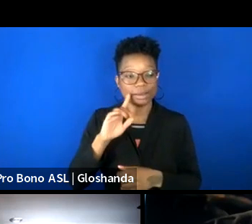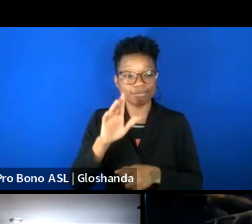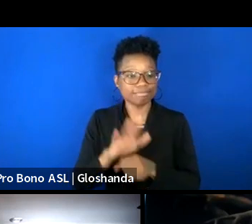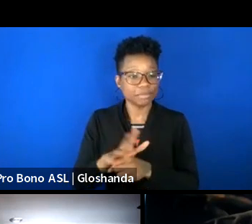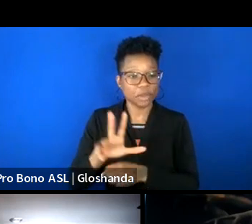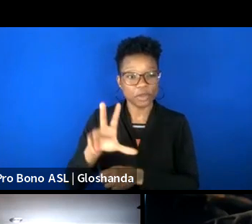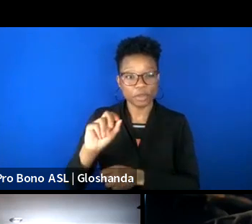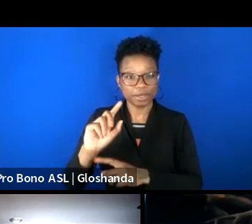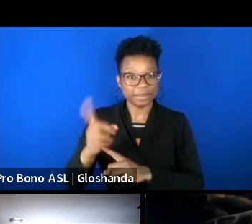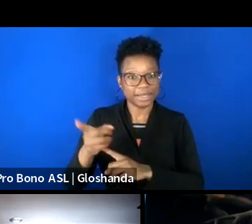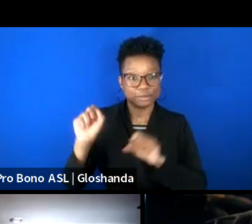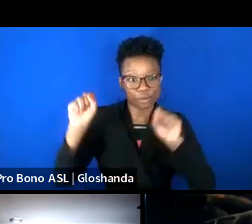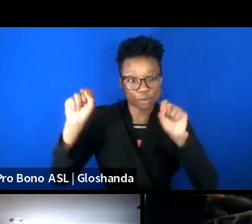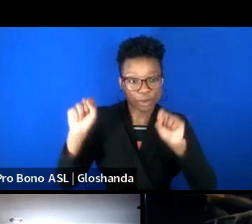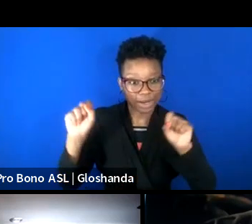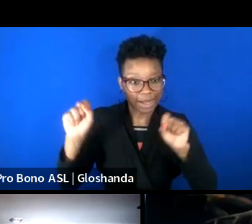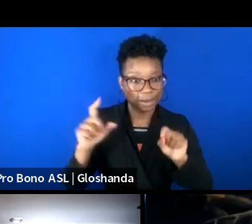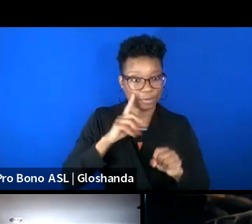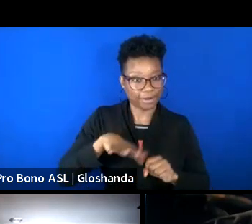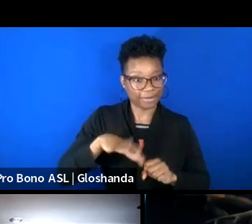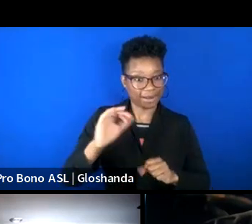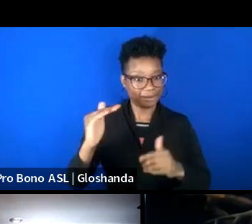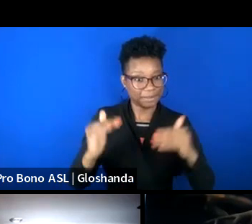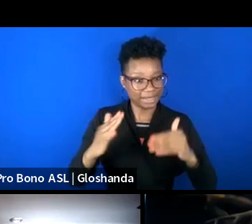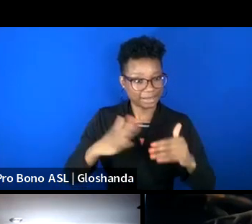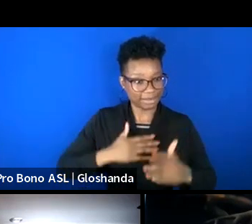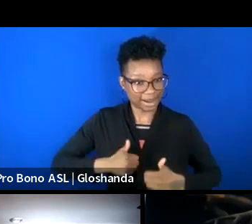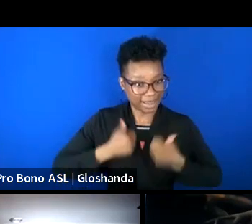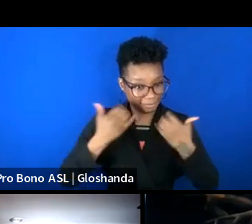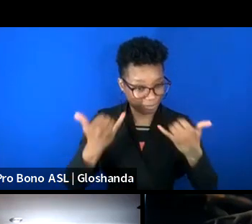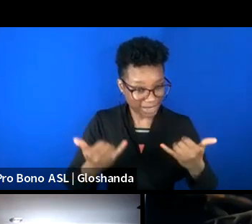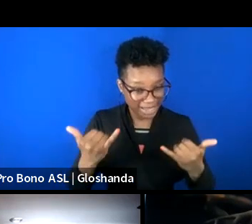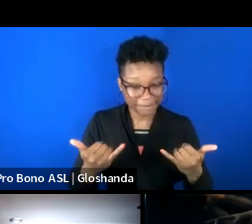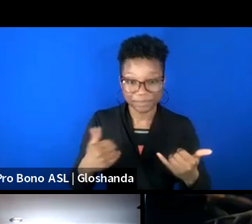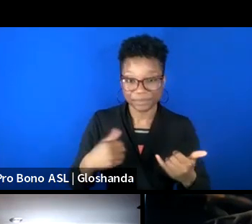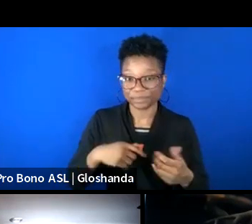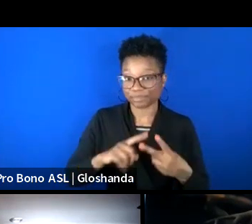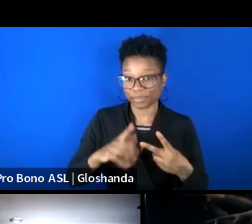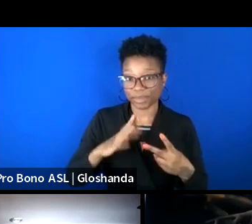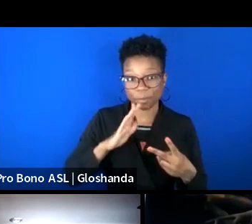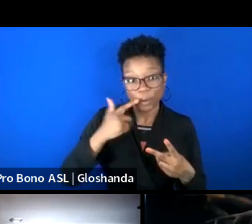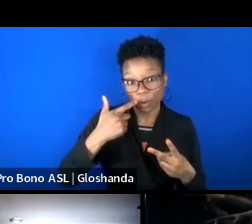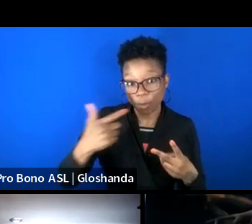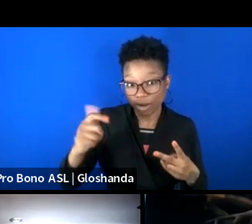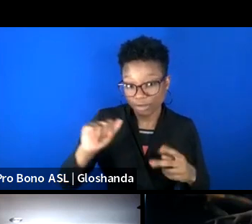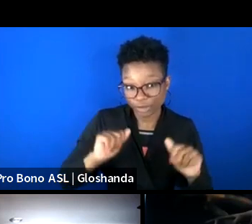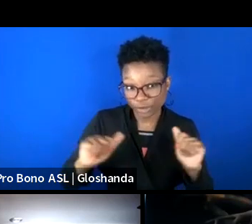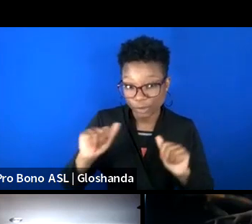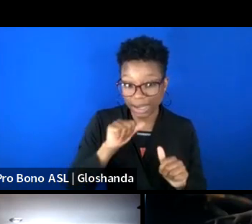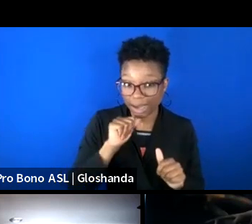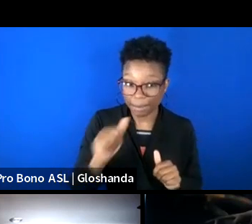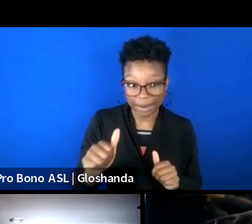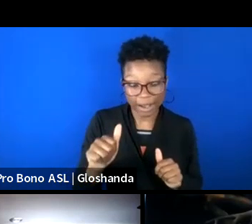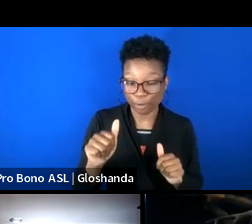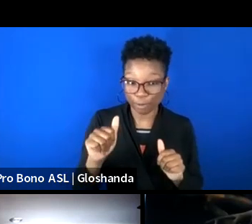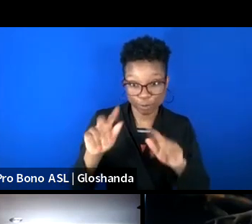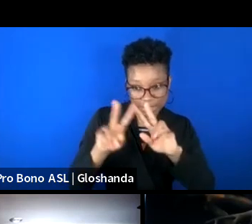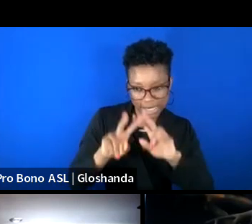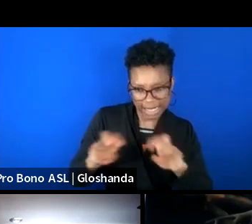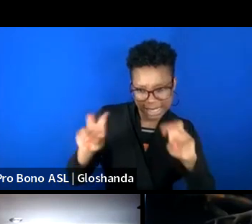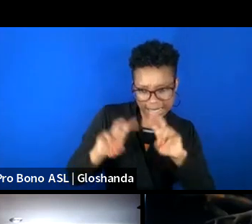to watch a show that I'm not going to analyze and that I don't have to pay that much attention